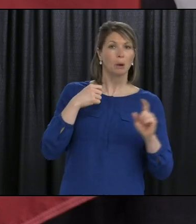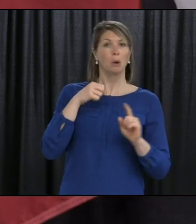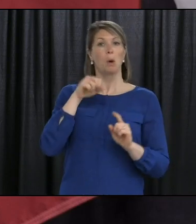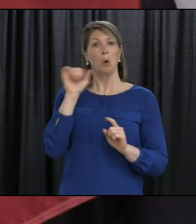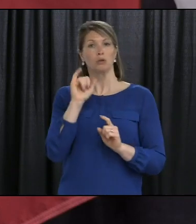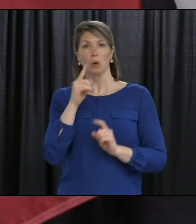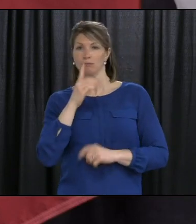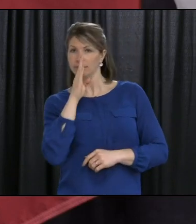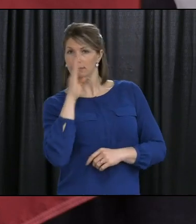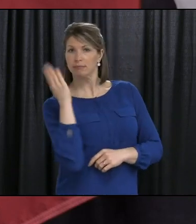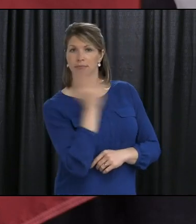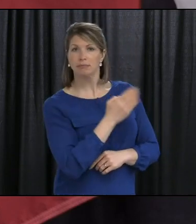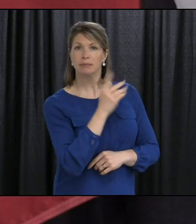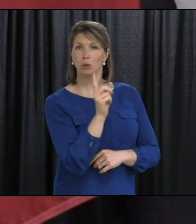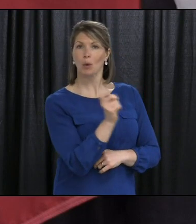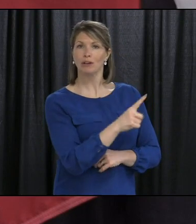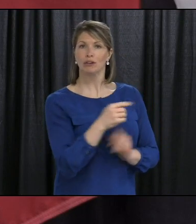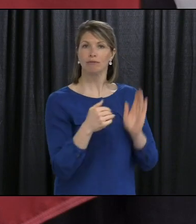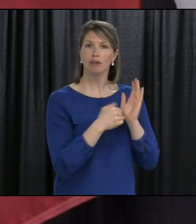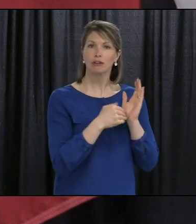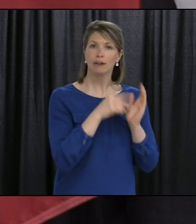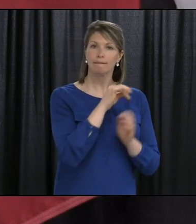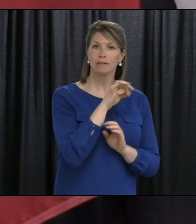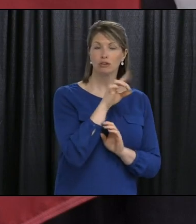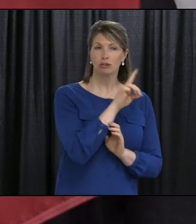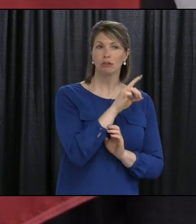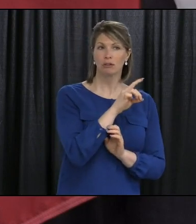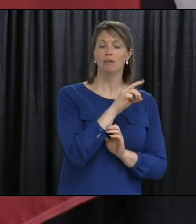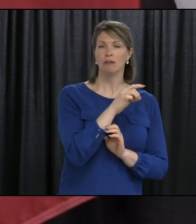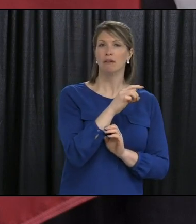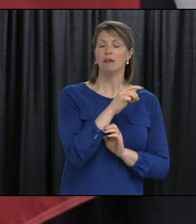Officer on issues related to COVID-19 in our province. So